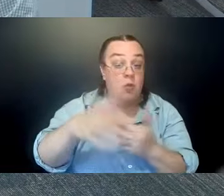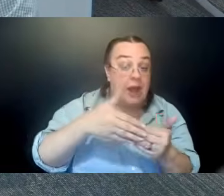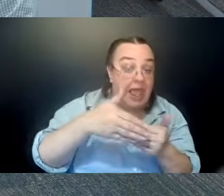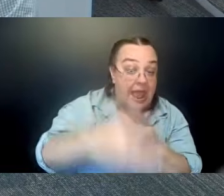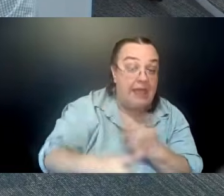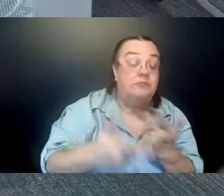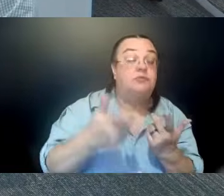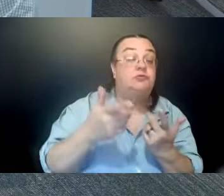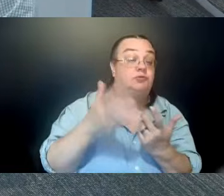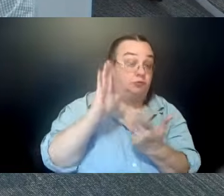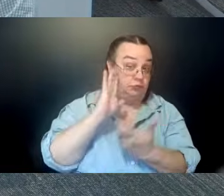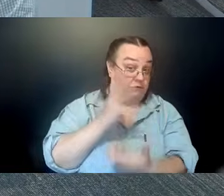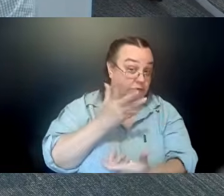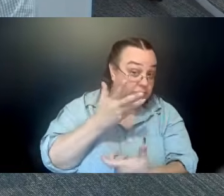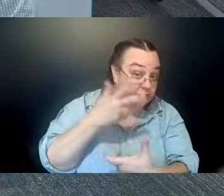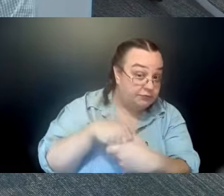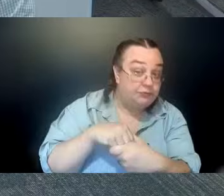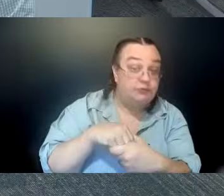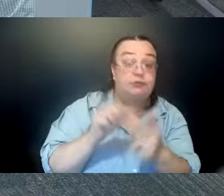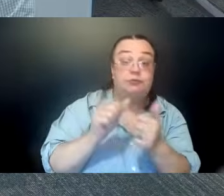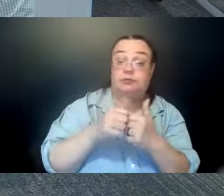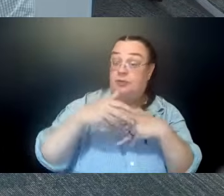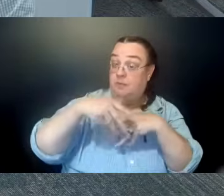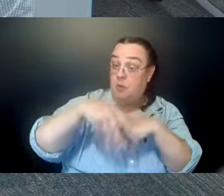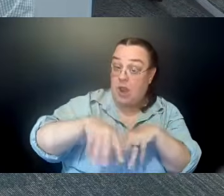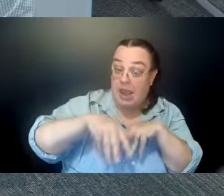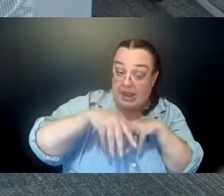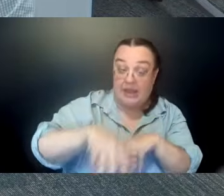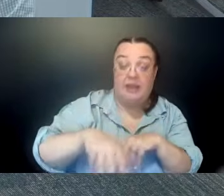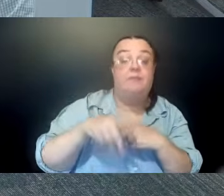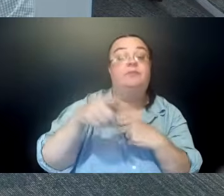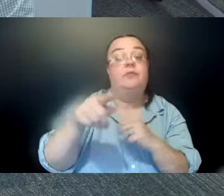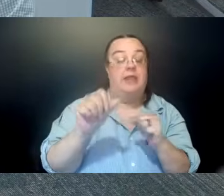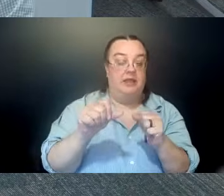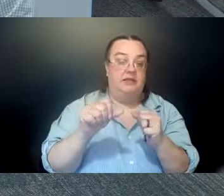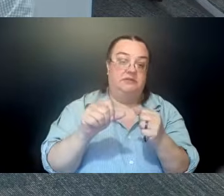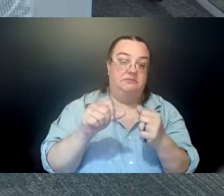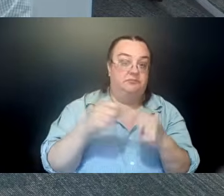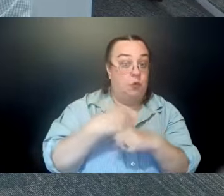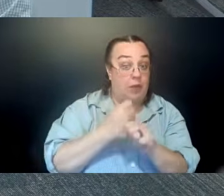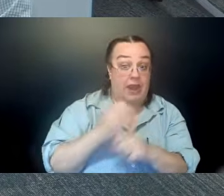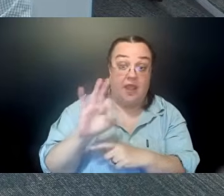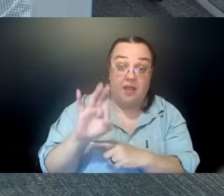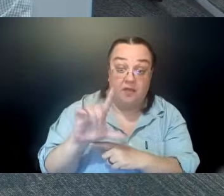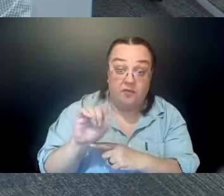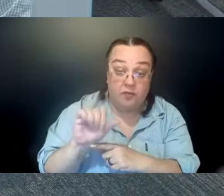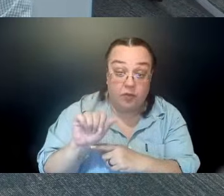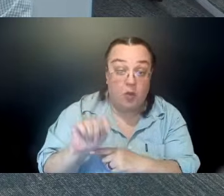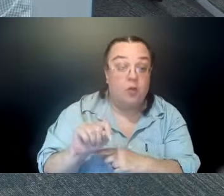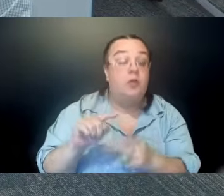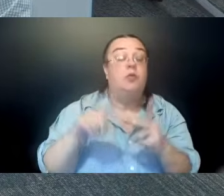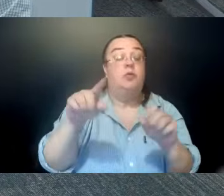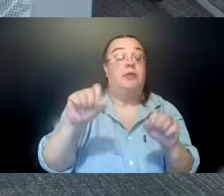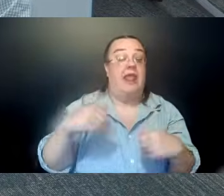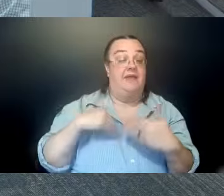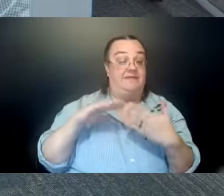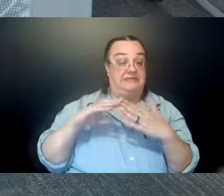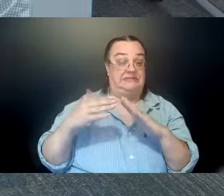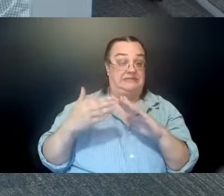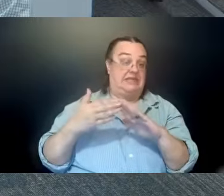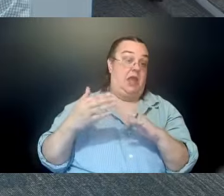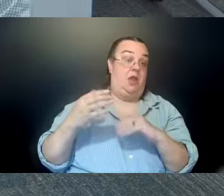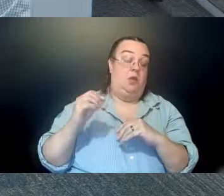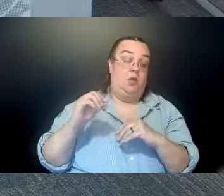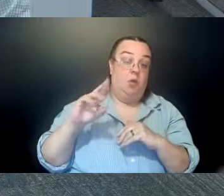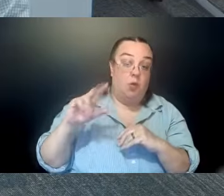going to participate in the parade? You can put together a float. You can have a town org that